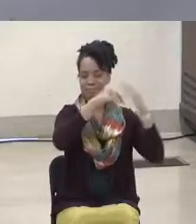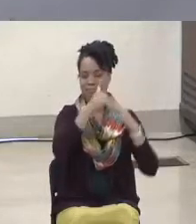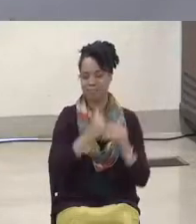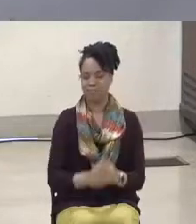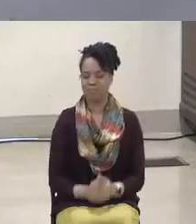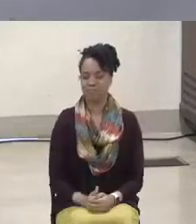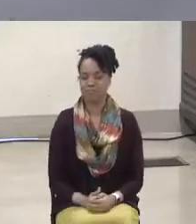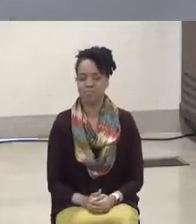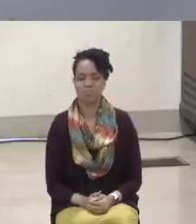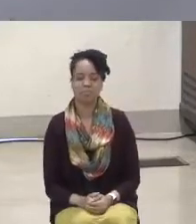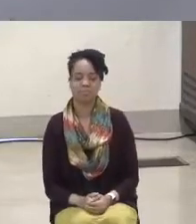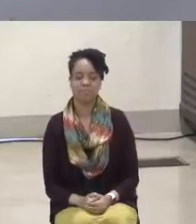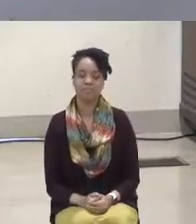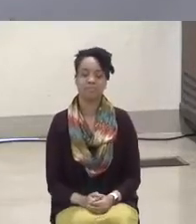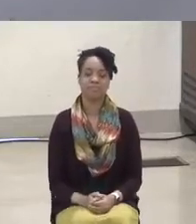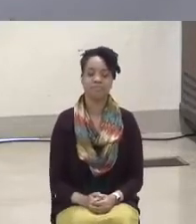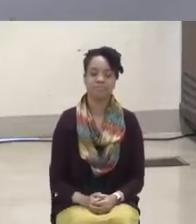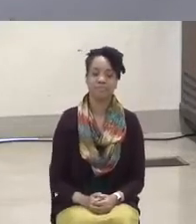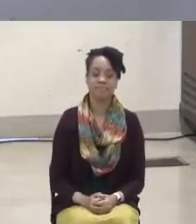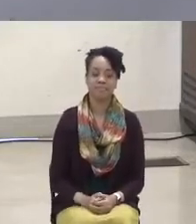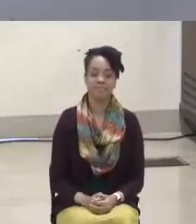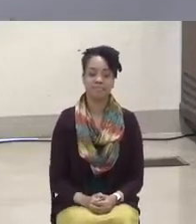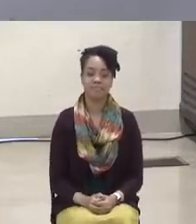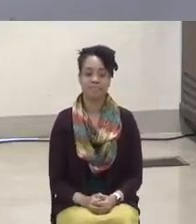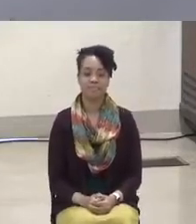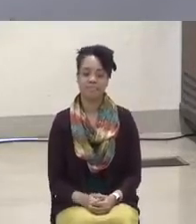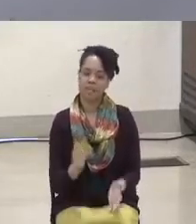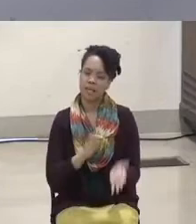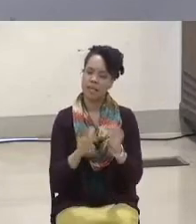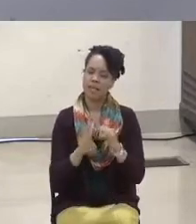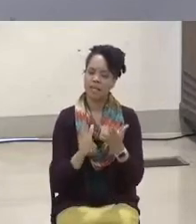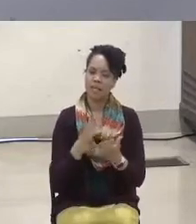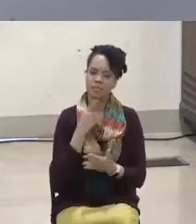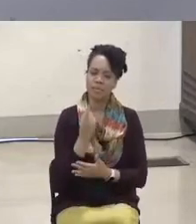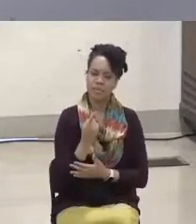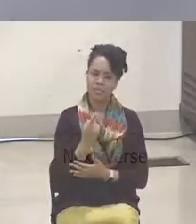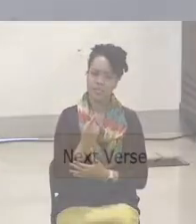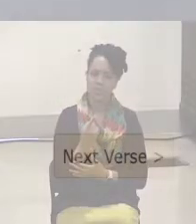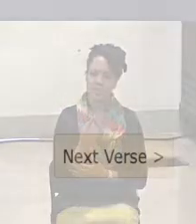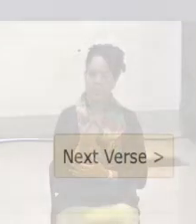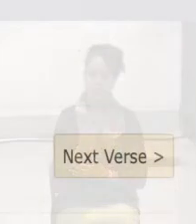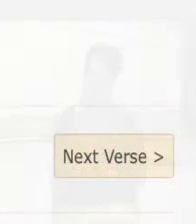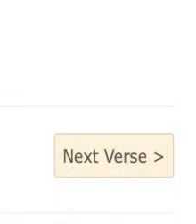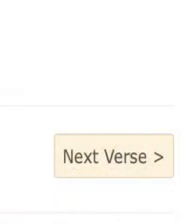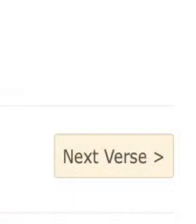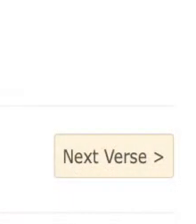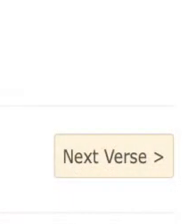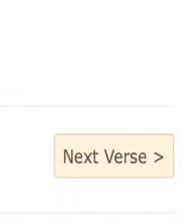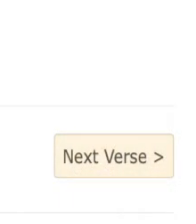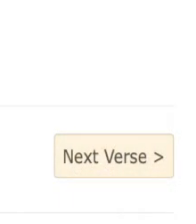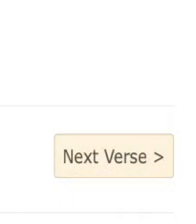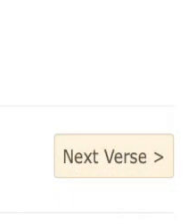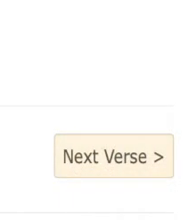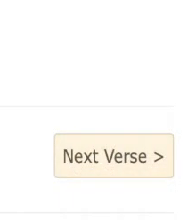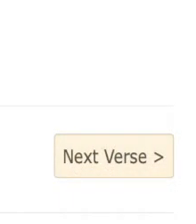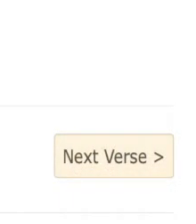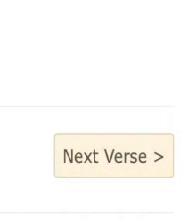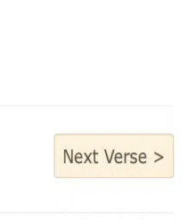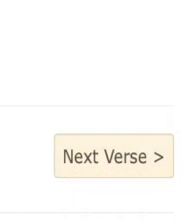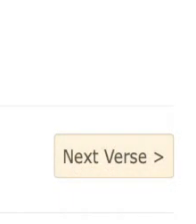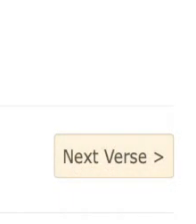la gloria de Dios llenó la casa. The Bible said how that the trumpeters